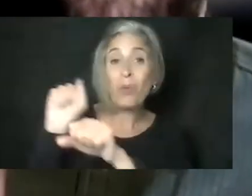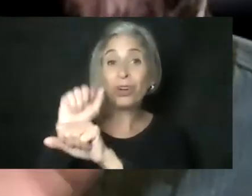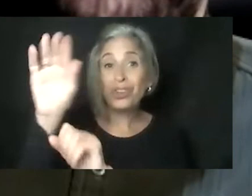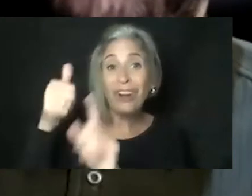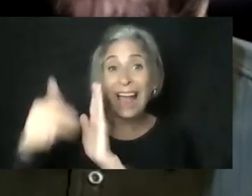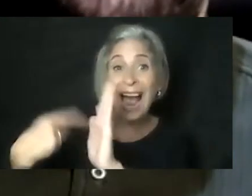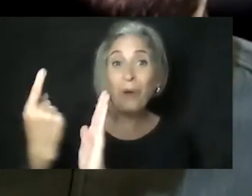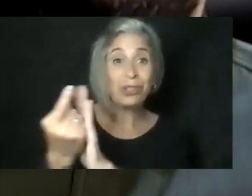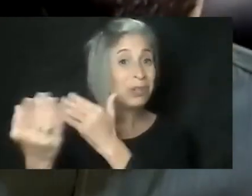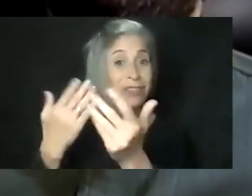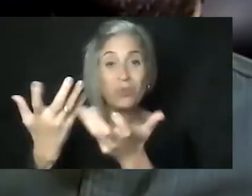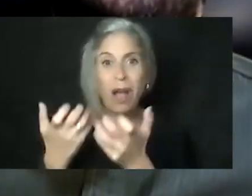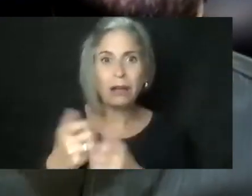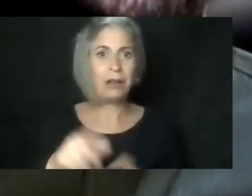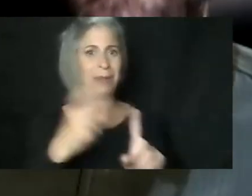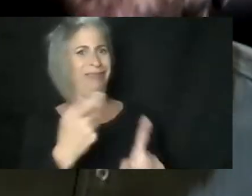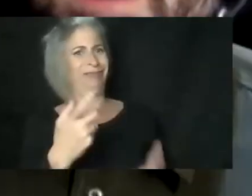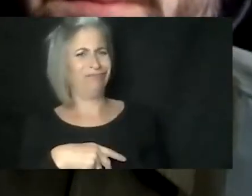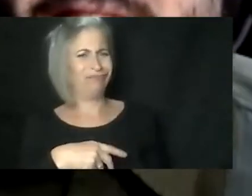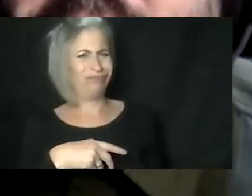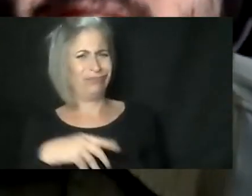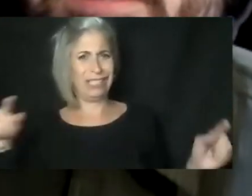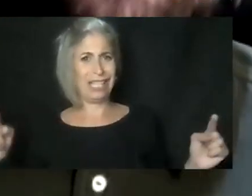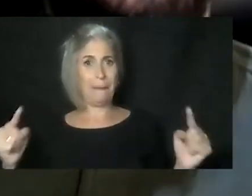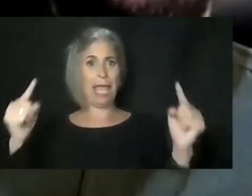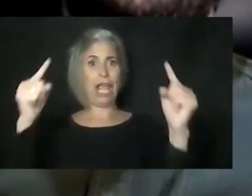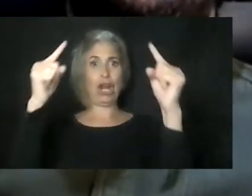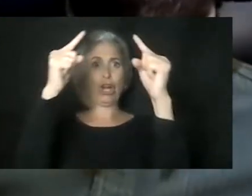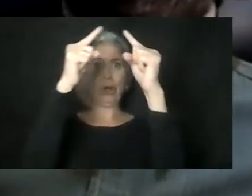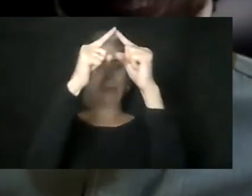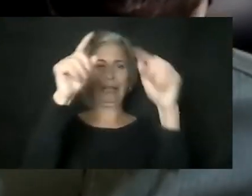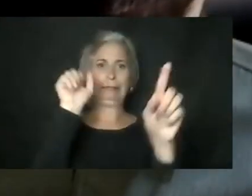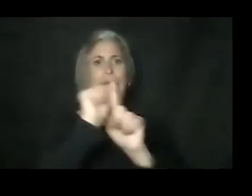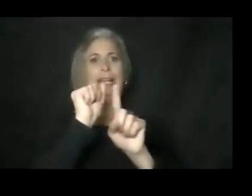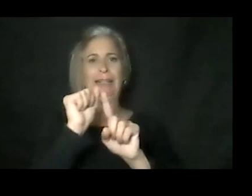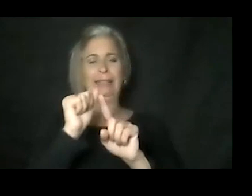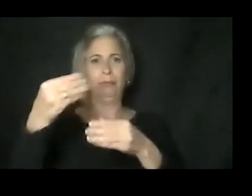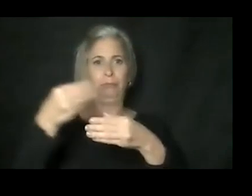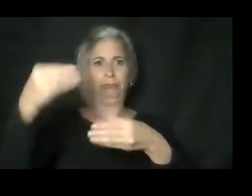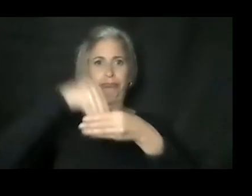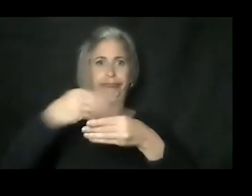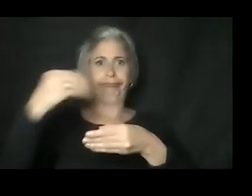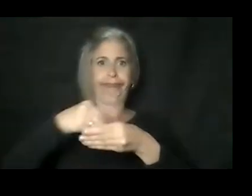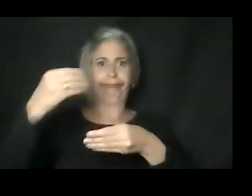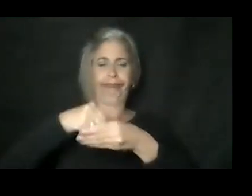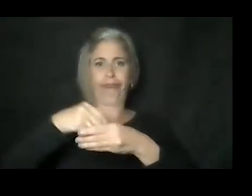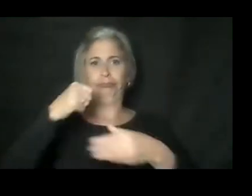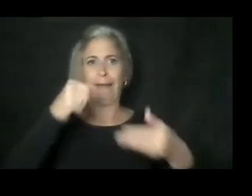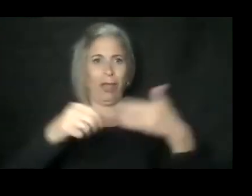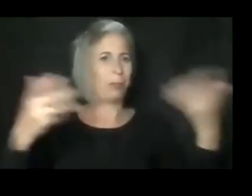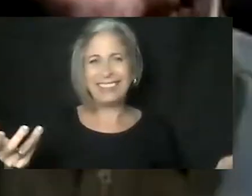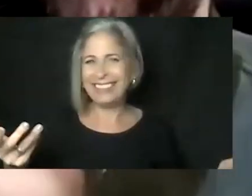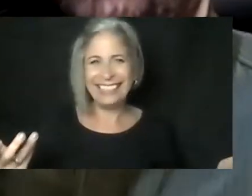hours, right? The immediately, oh, this is a pyramid scheme, or I'm going to be stuffing envelopes, right? Right. and so we need to get